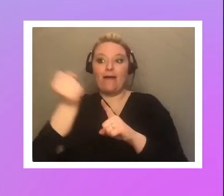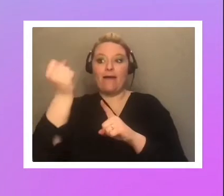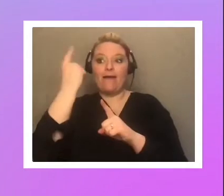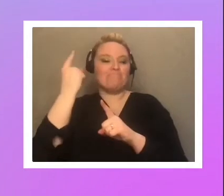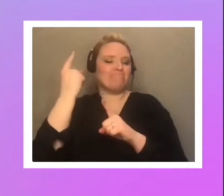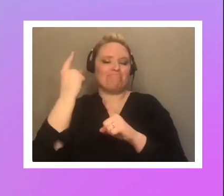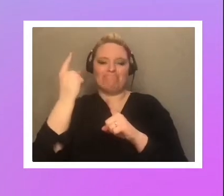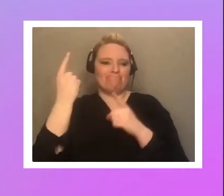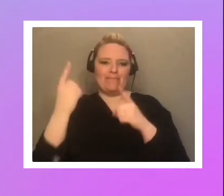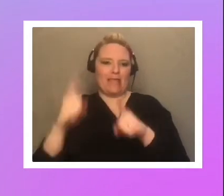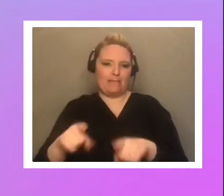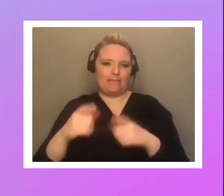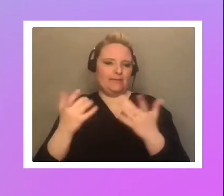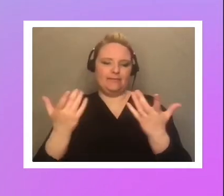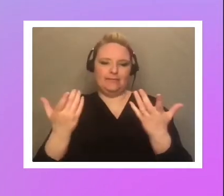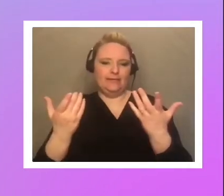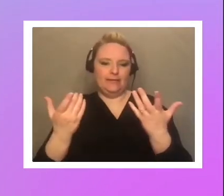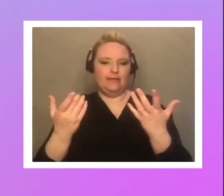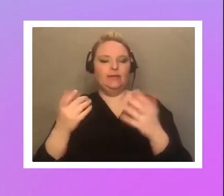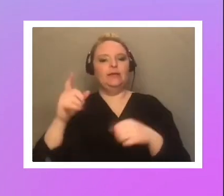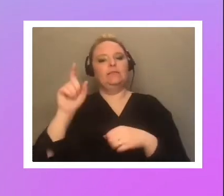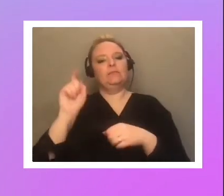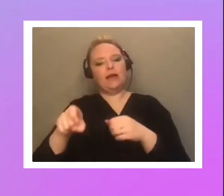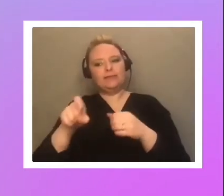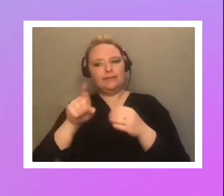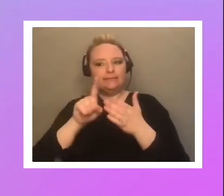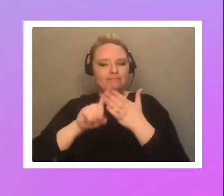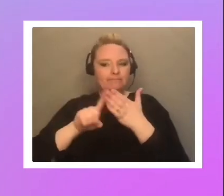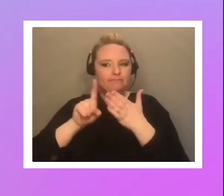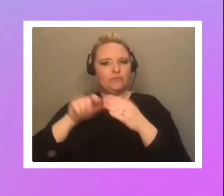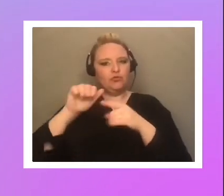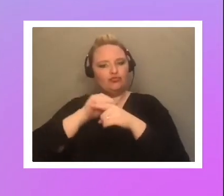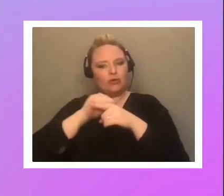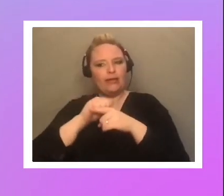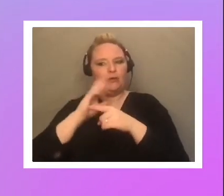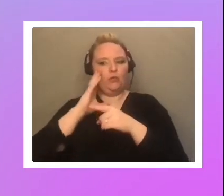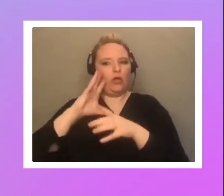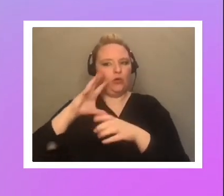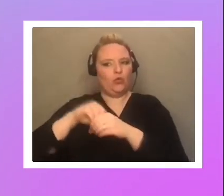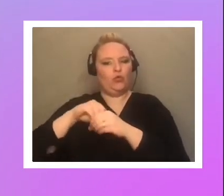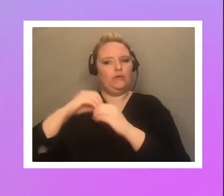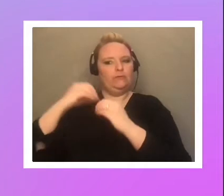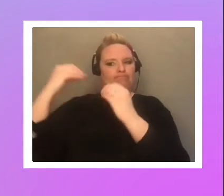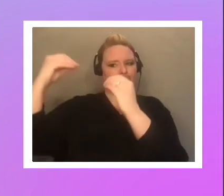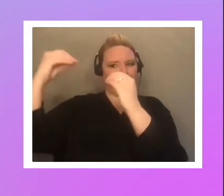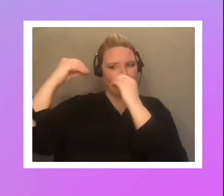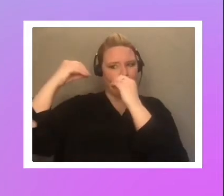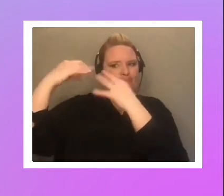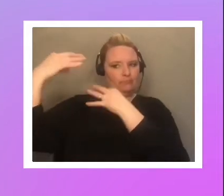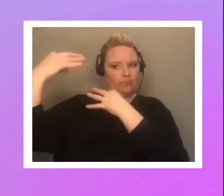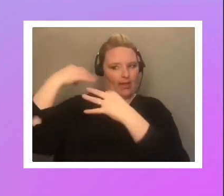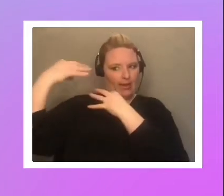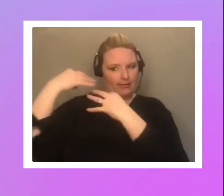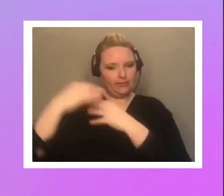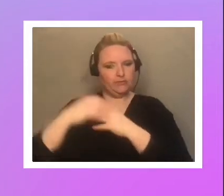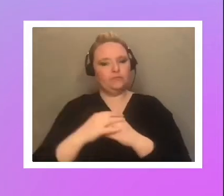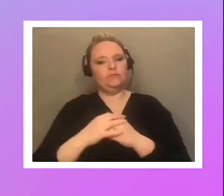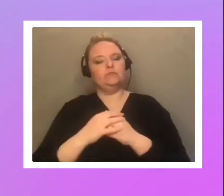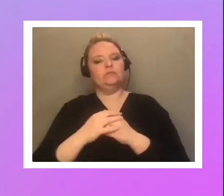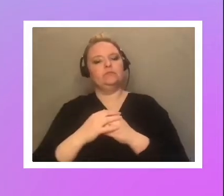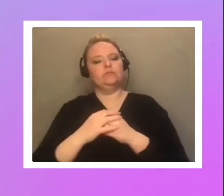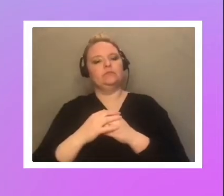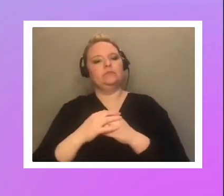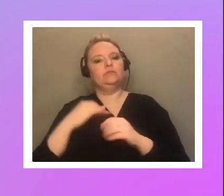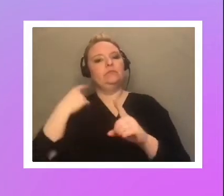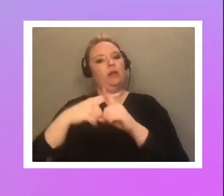they're doing. So make sure that training covers that. And also be sure to